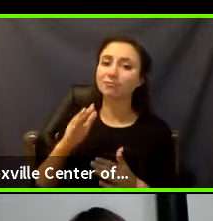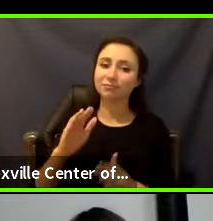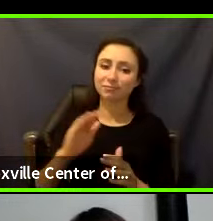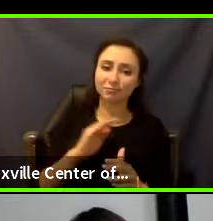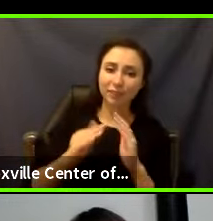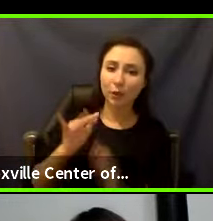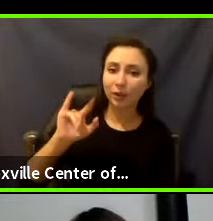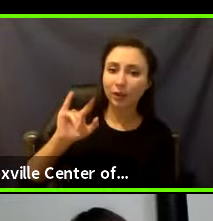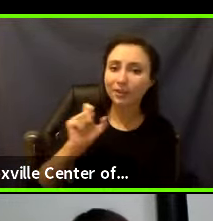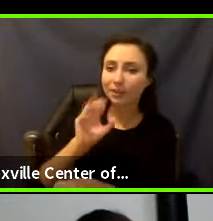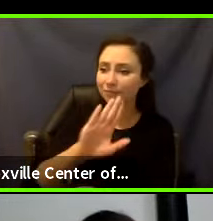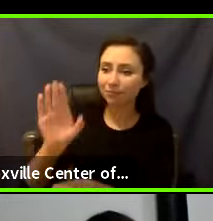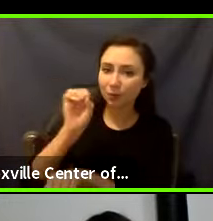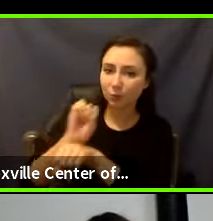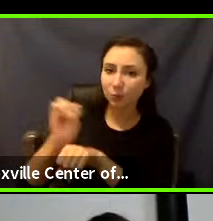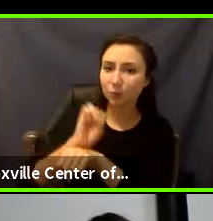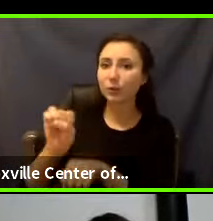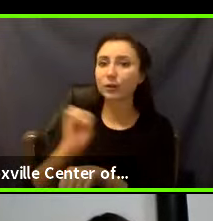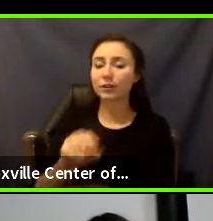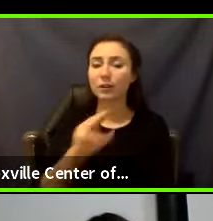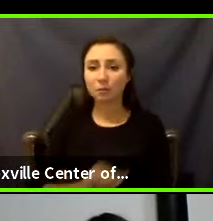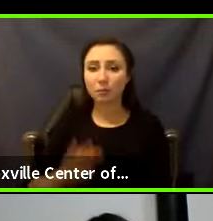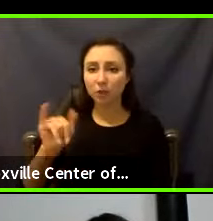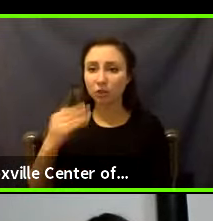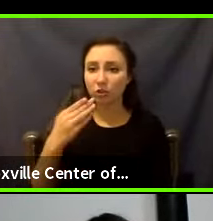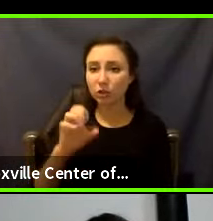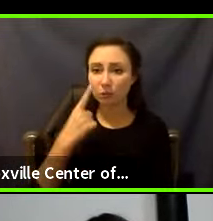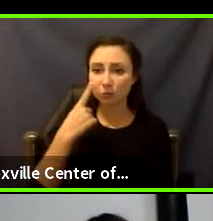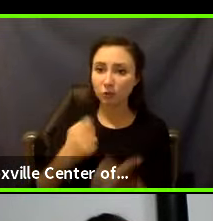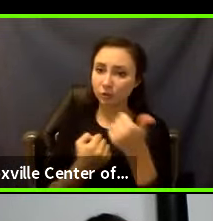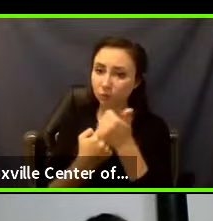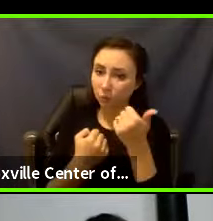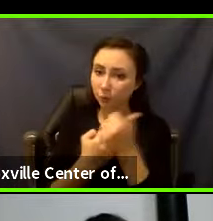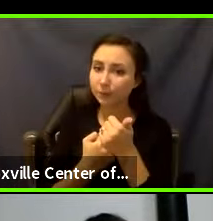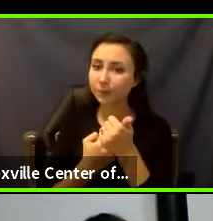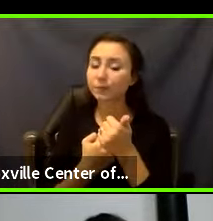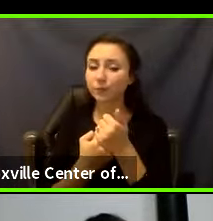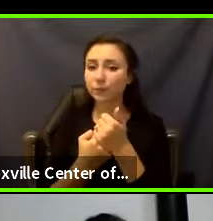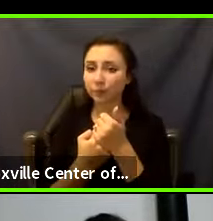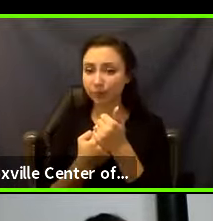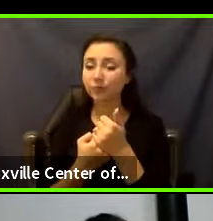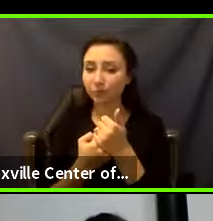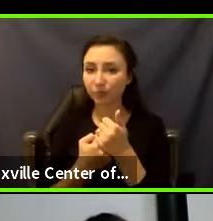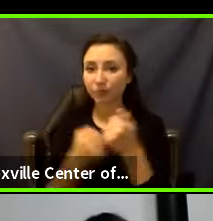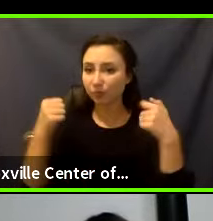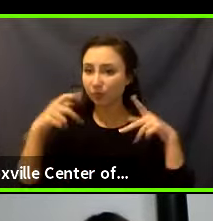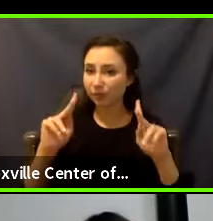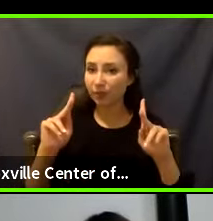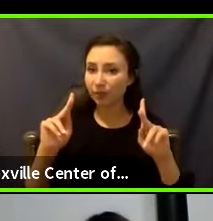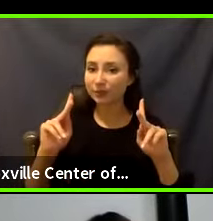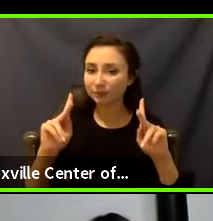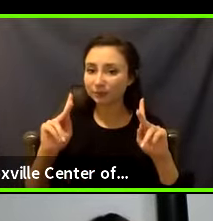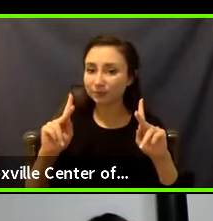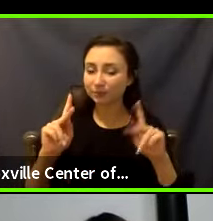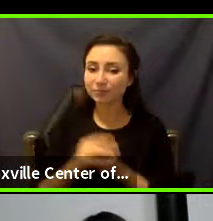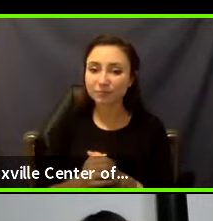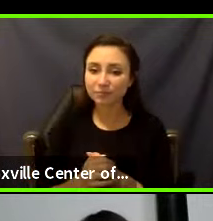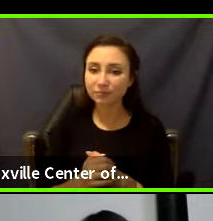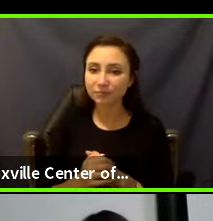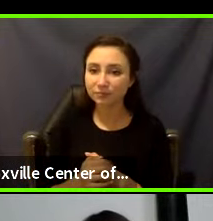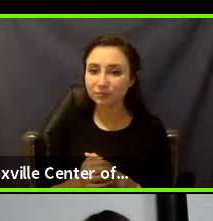work they've put in, and Mayor Jacobs for support of that work, and allowing us to hopefully have a